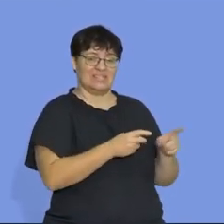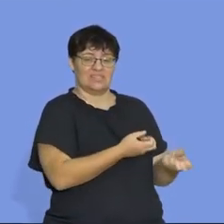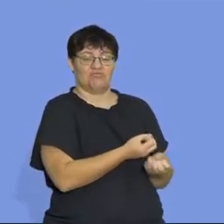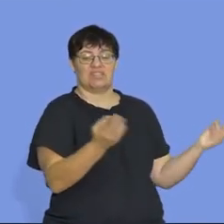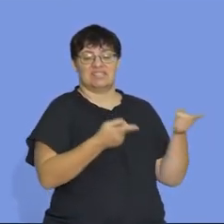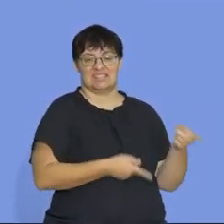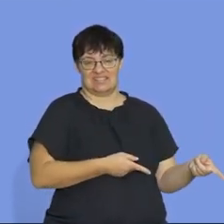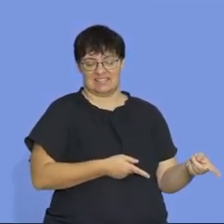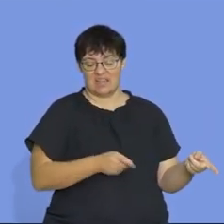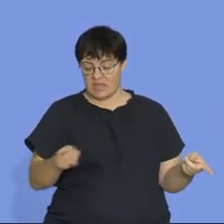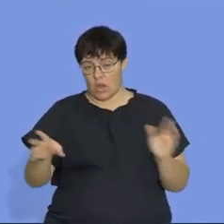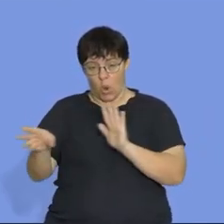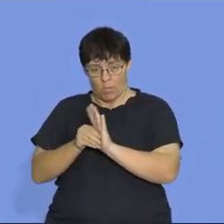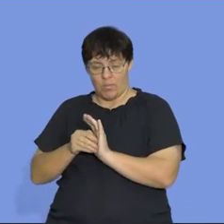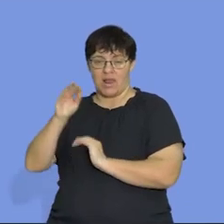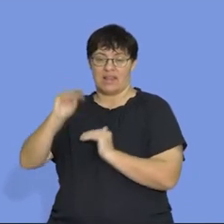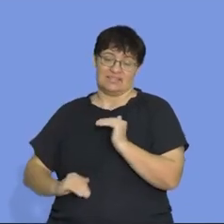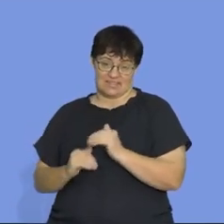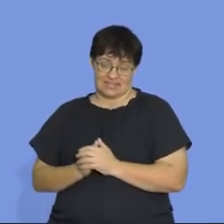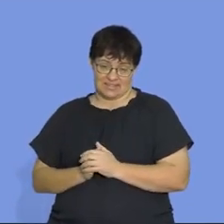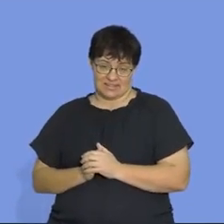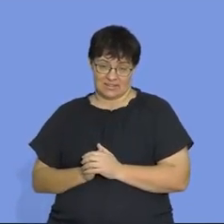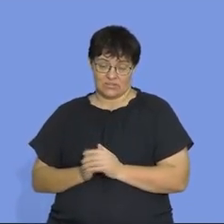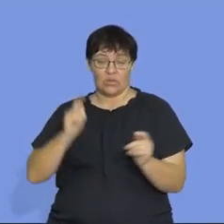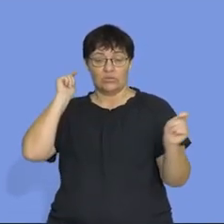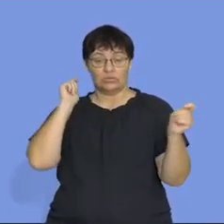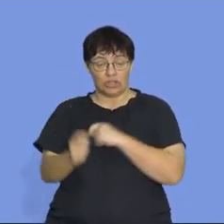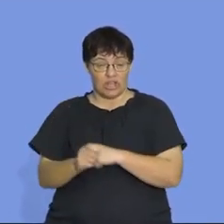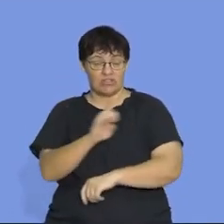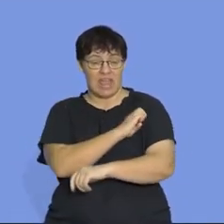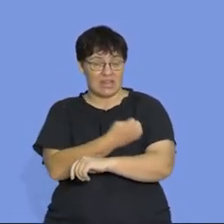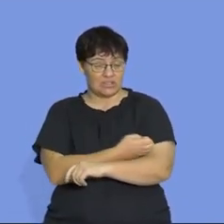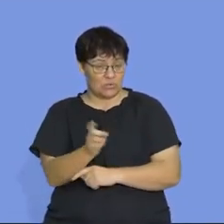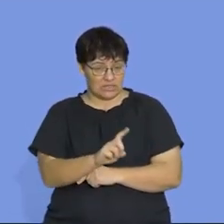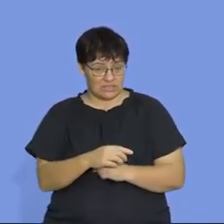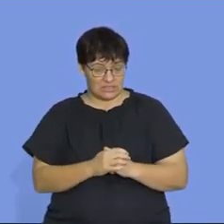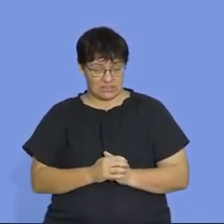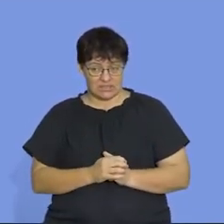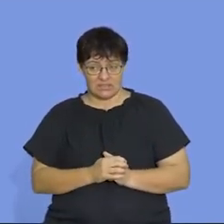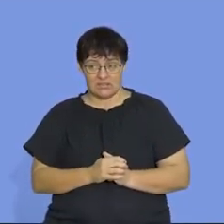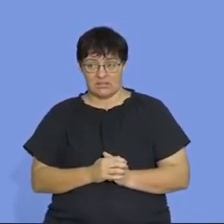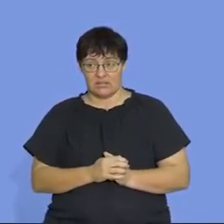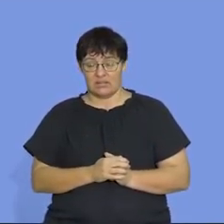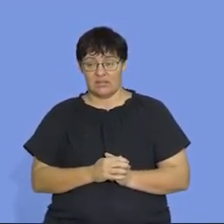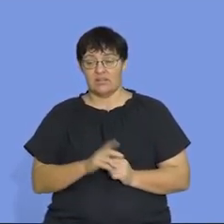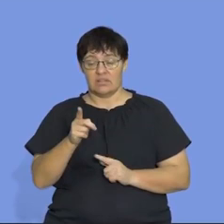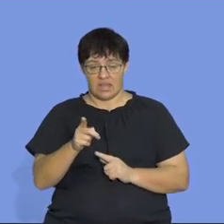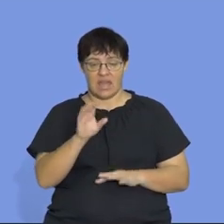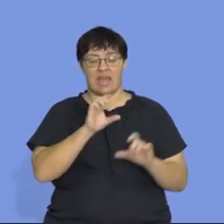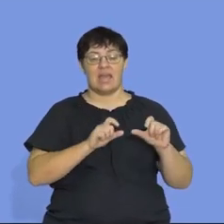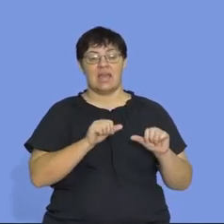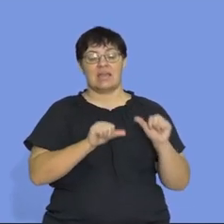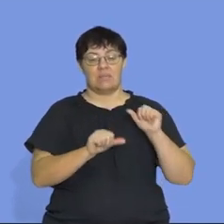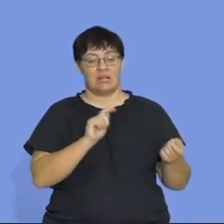than absorbed. So the net change in energy is that ultimately in this chemical reaction, energy is